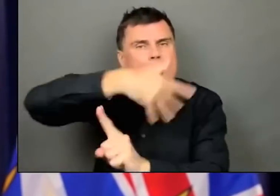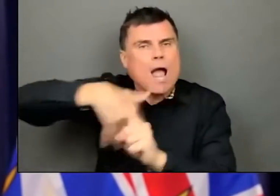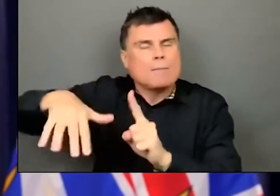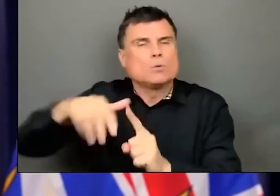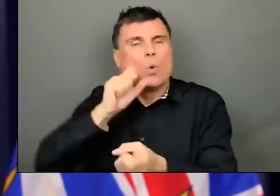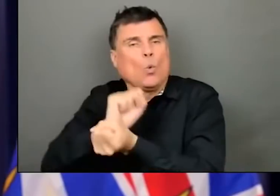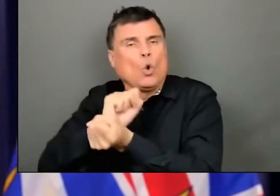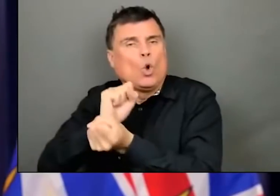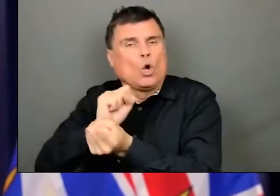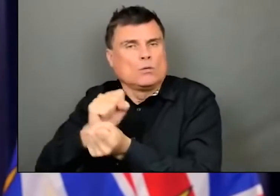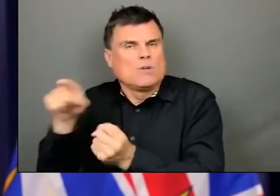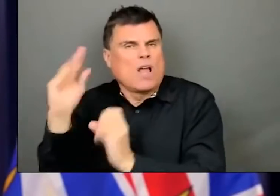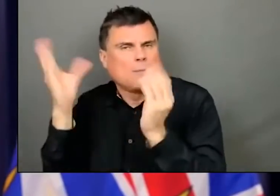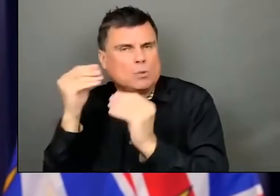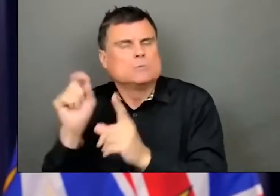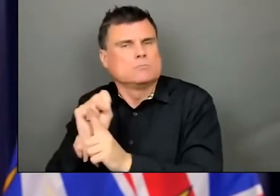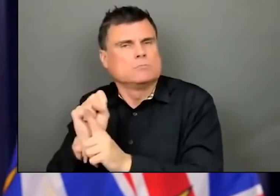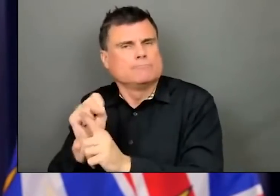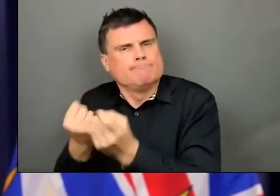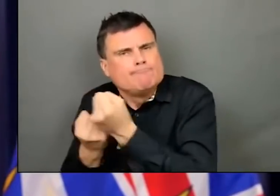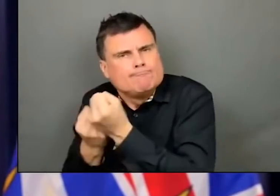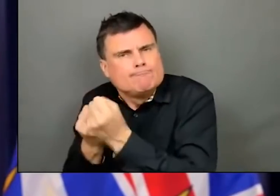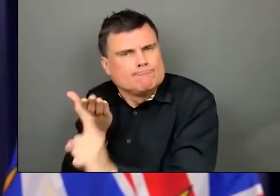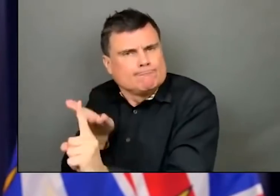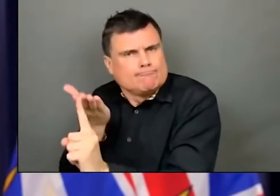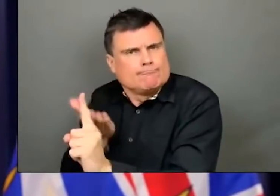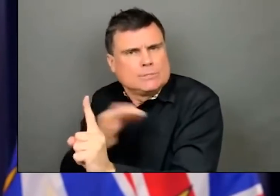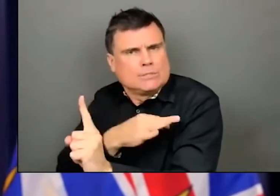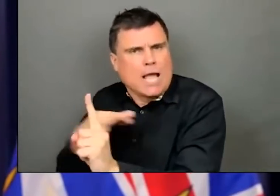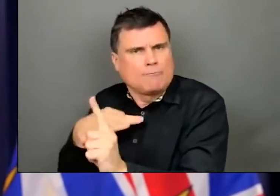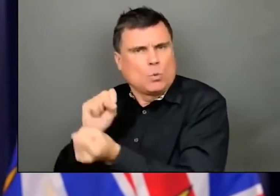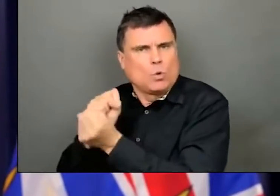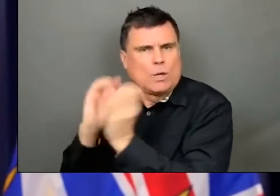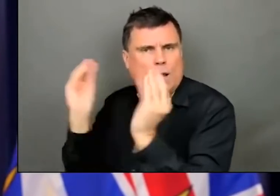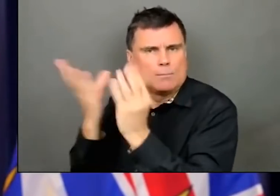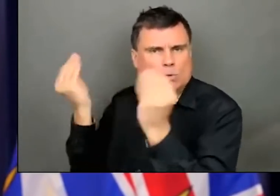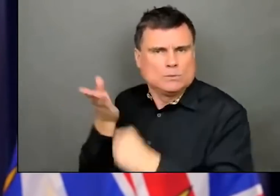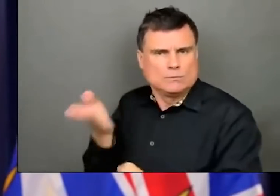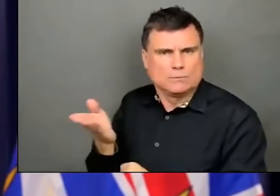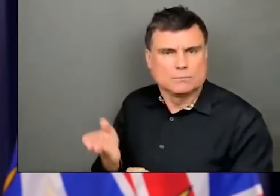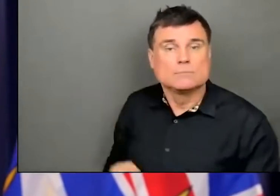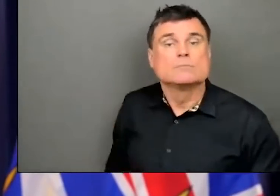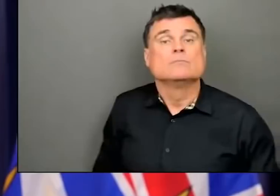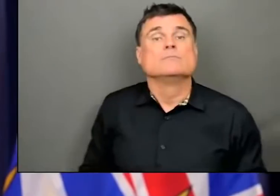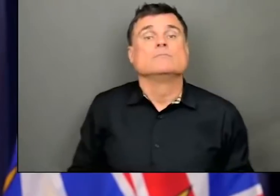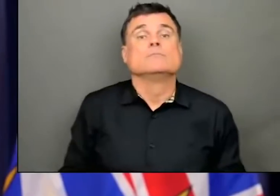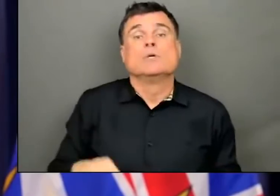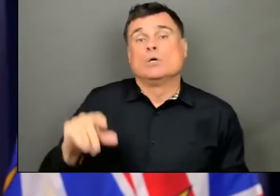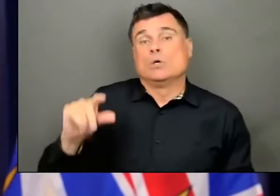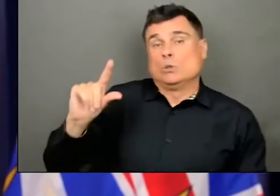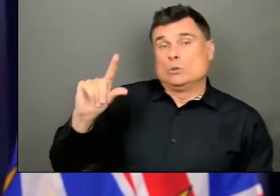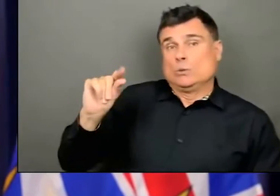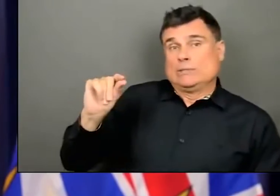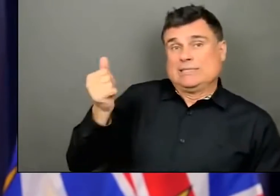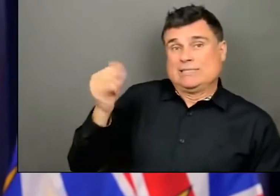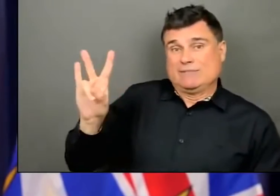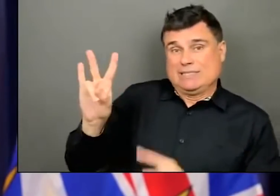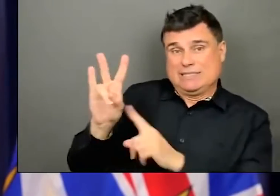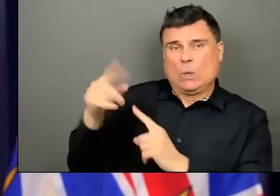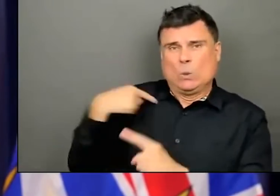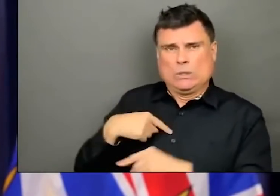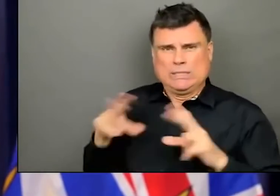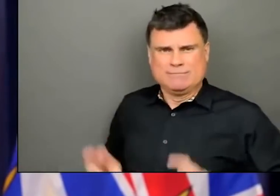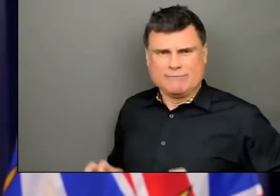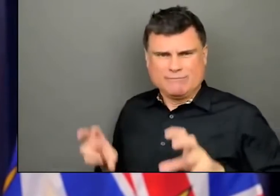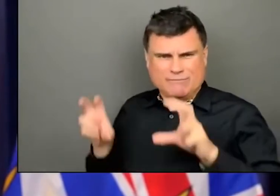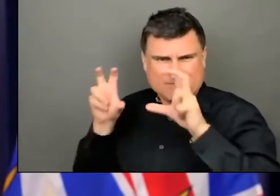2017, we've invested extraordinary amounts in BC EHS. With the exception of mental health and addictions, it's the area of healthcare that's